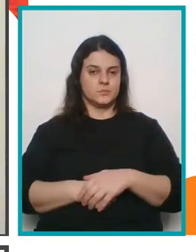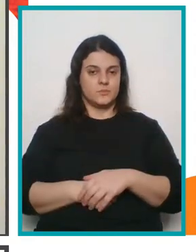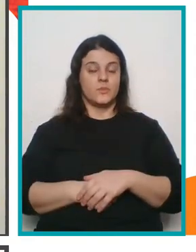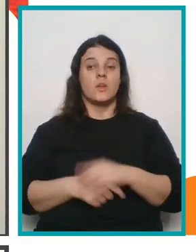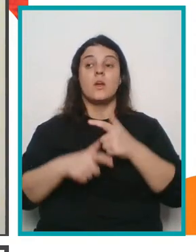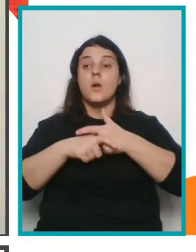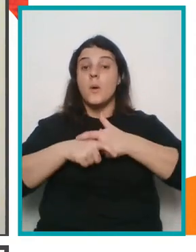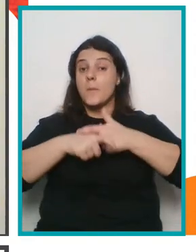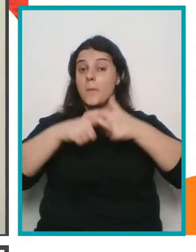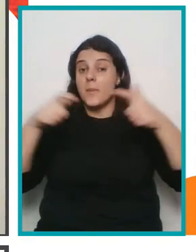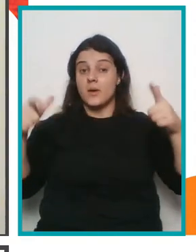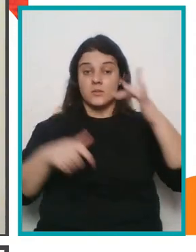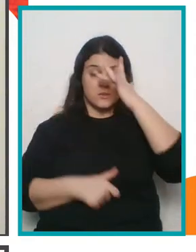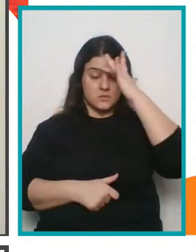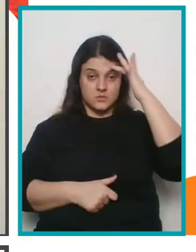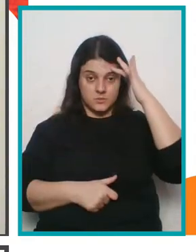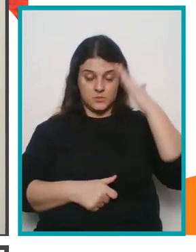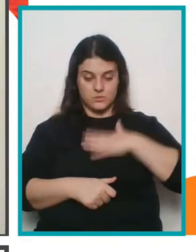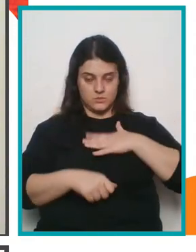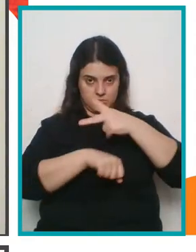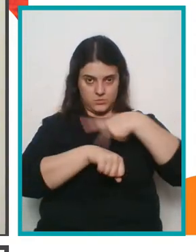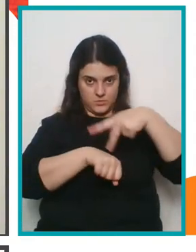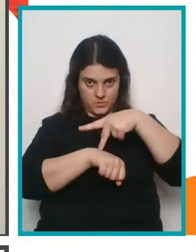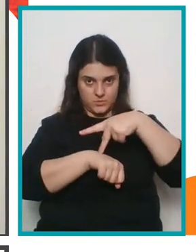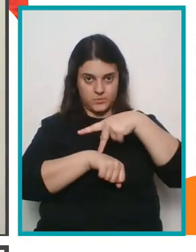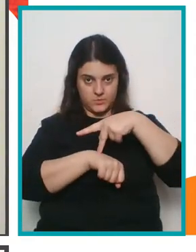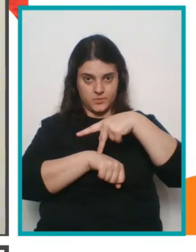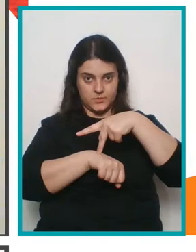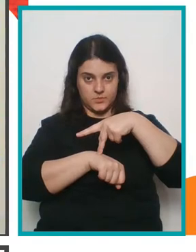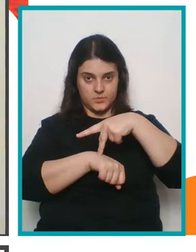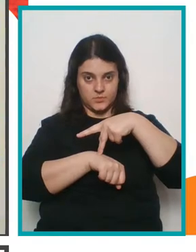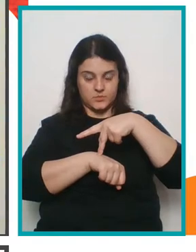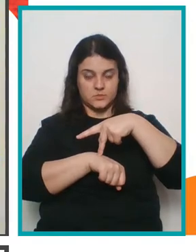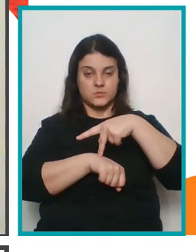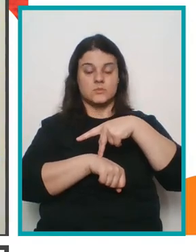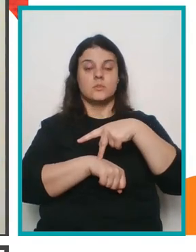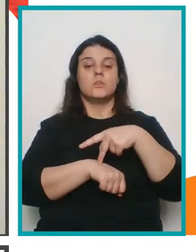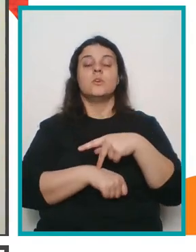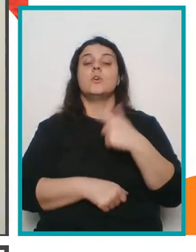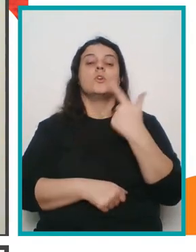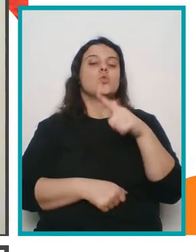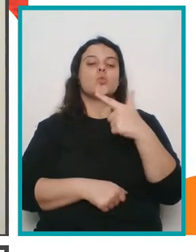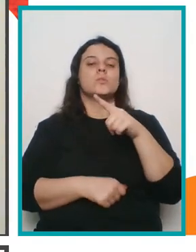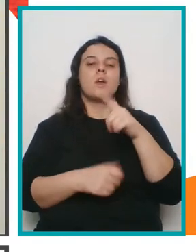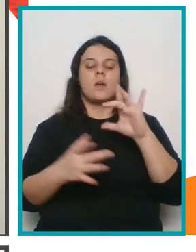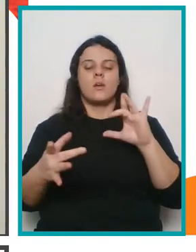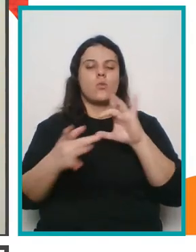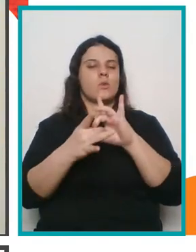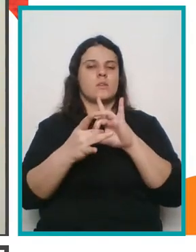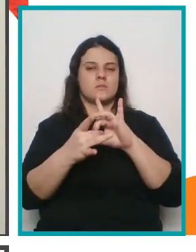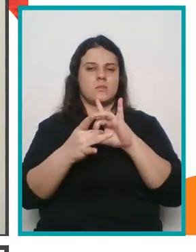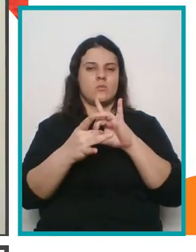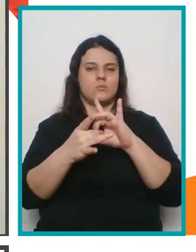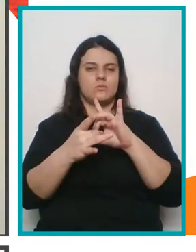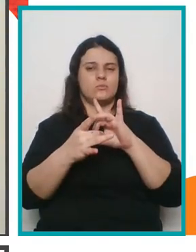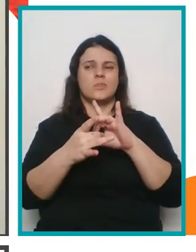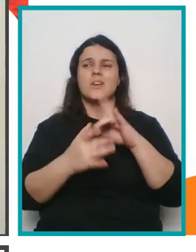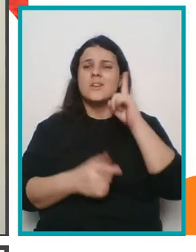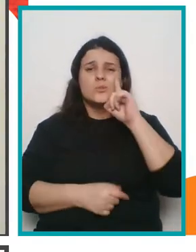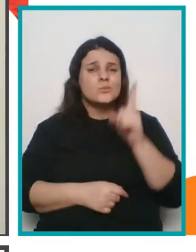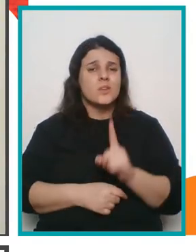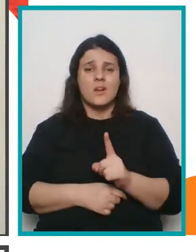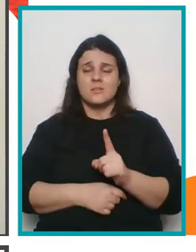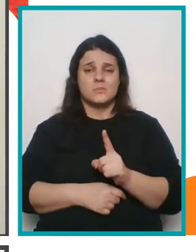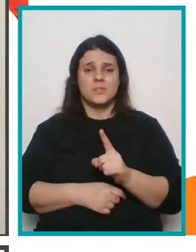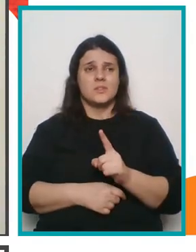the relationship between the climate crisis and the fossil fuel industry. Most of